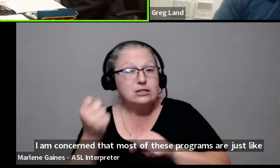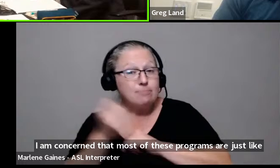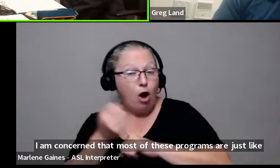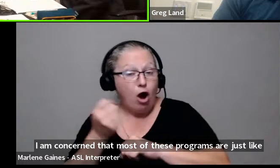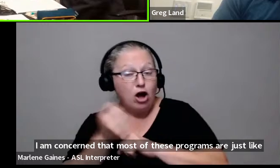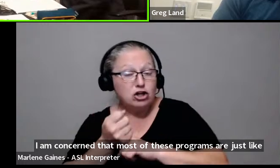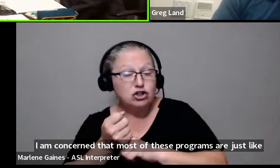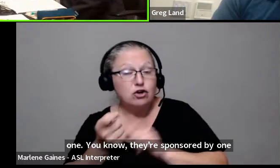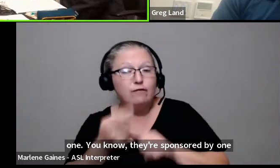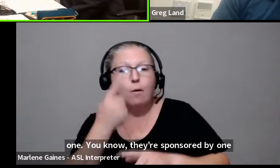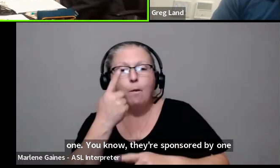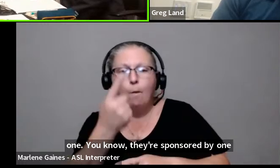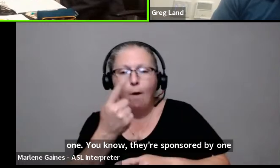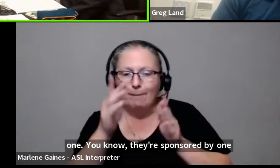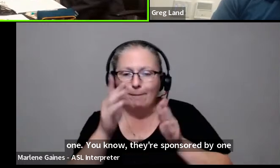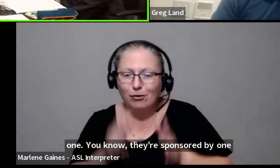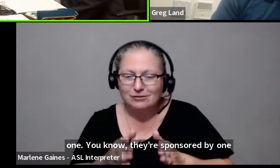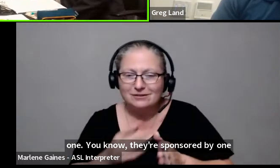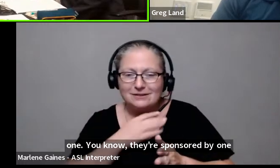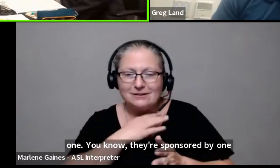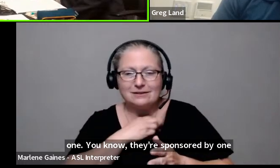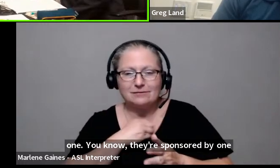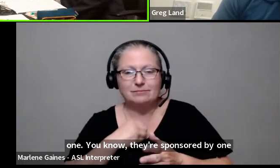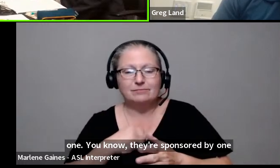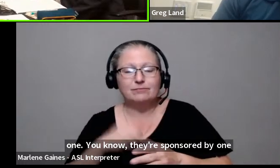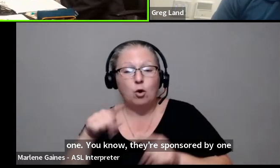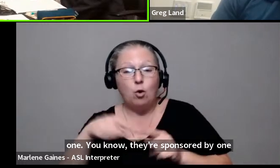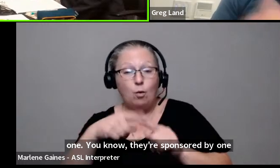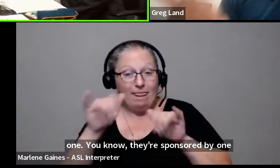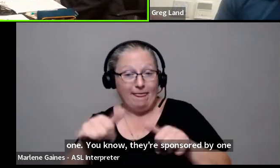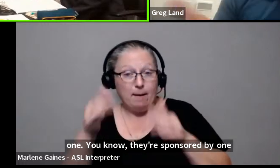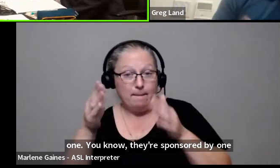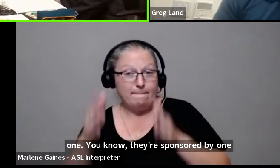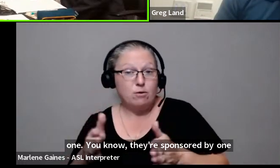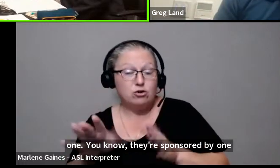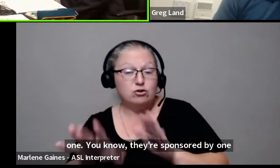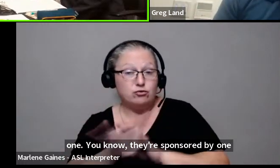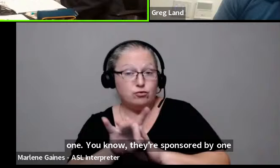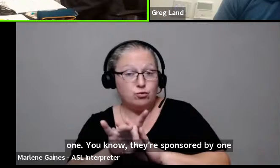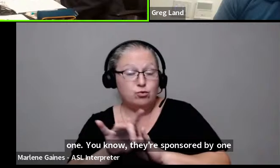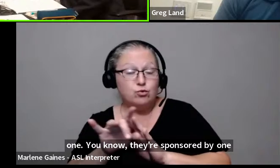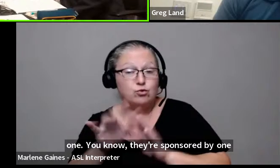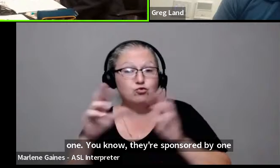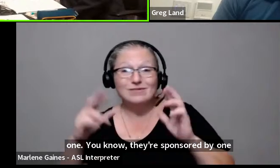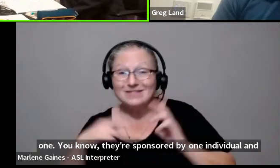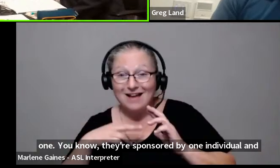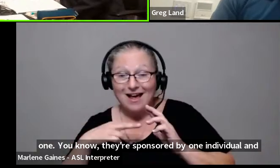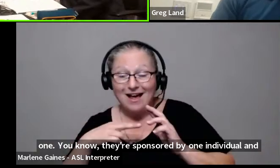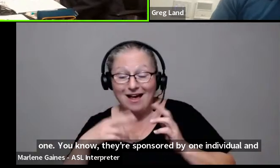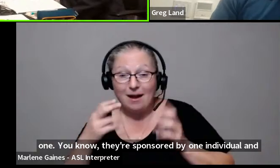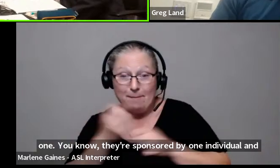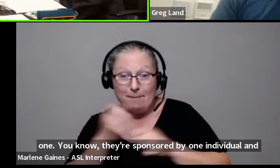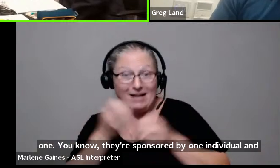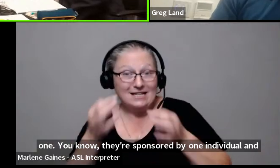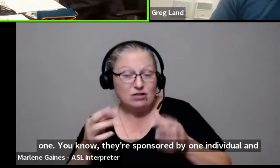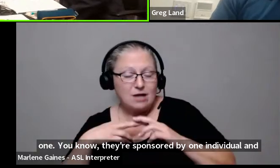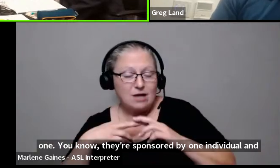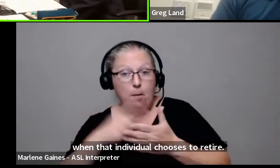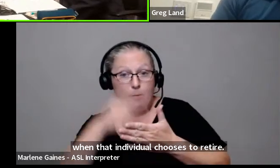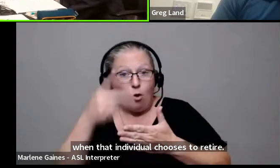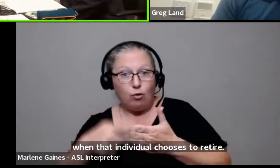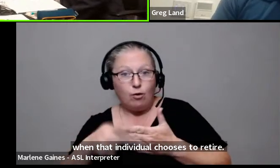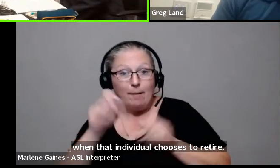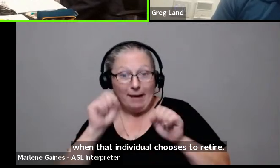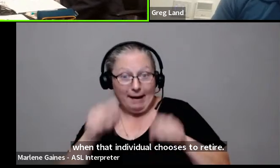one individual. And when that individual chooses to retire, that the program can